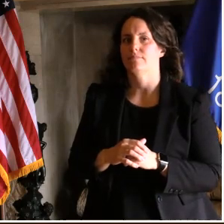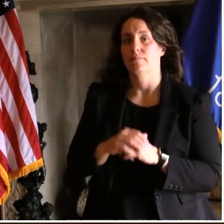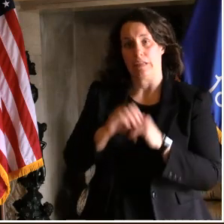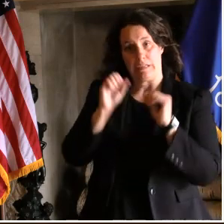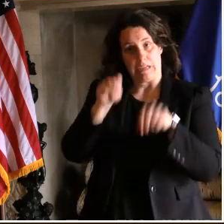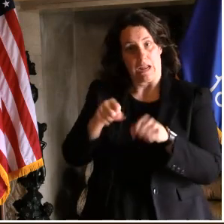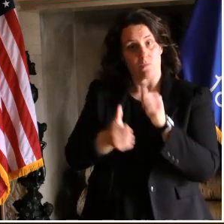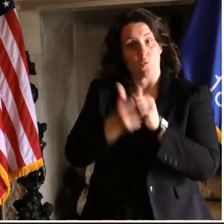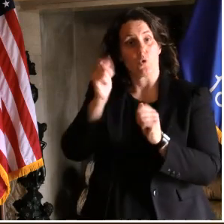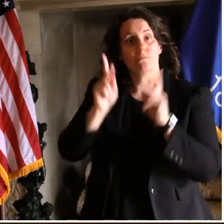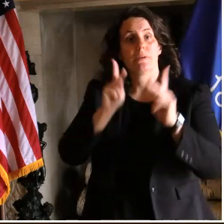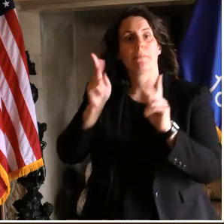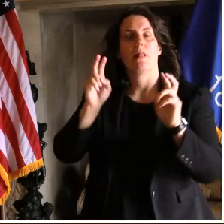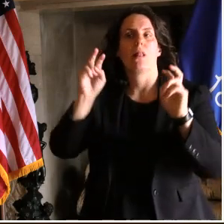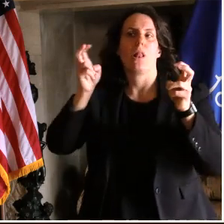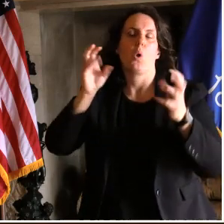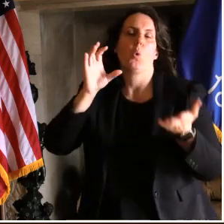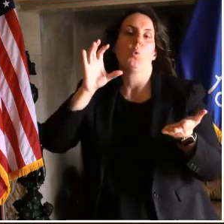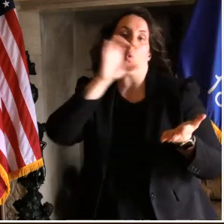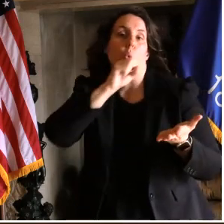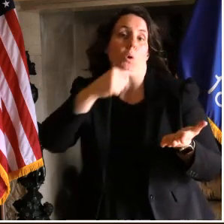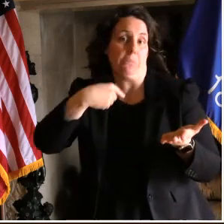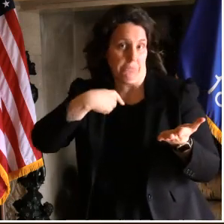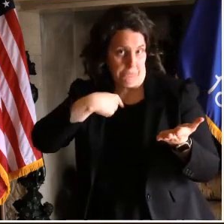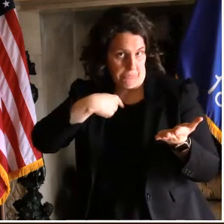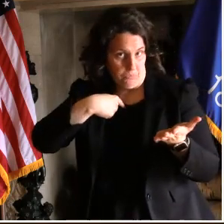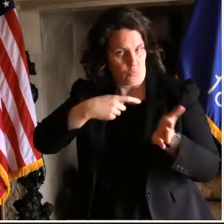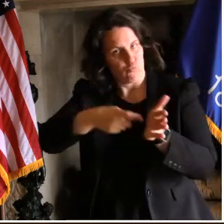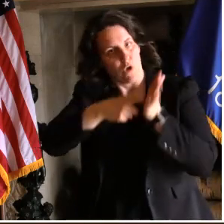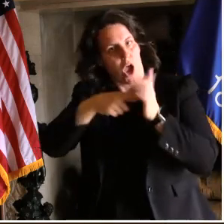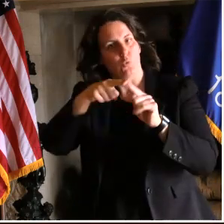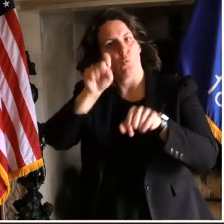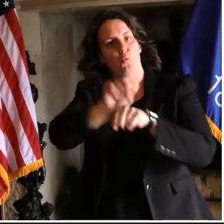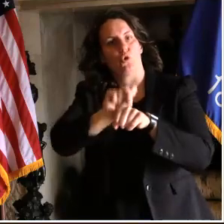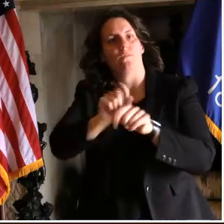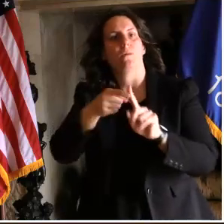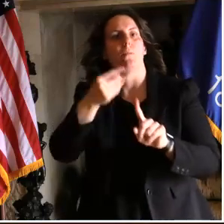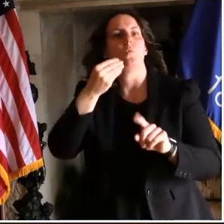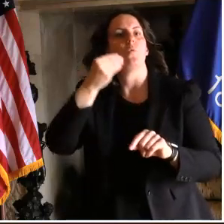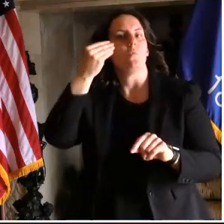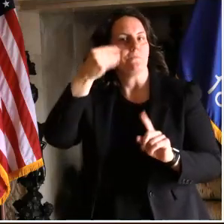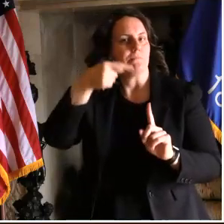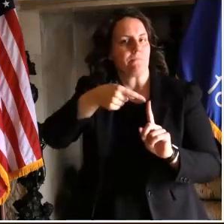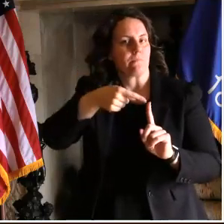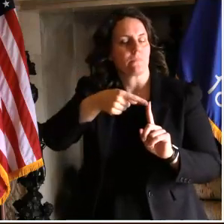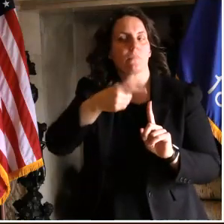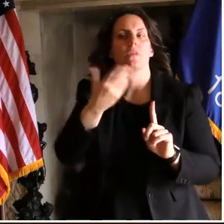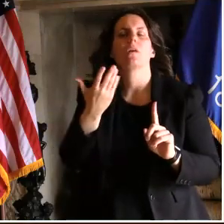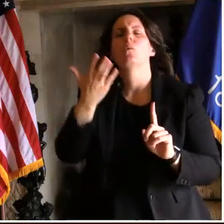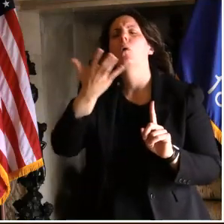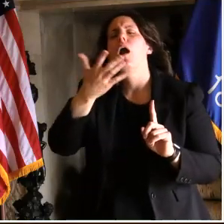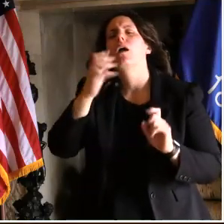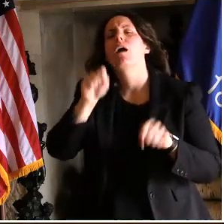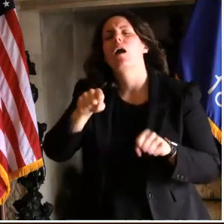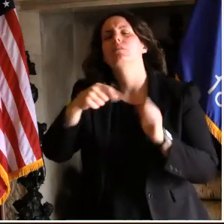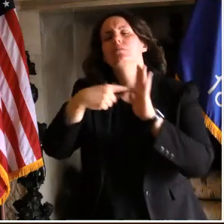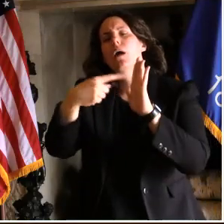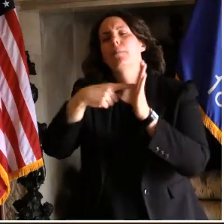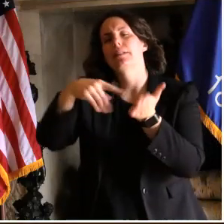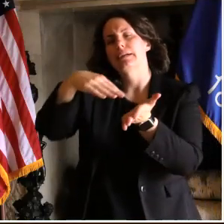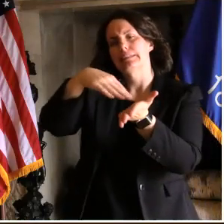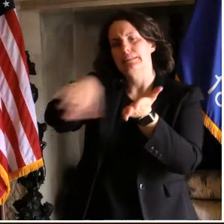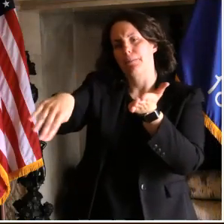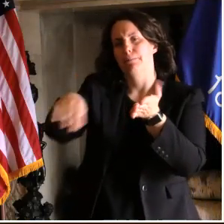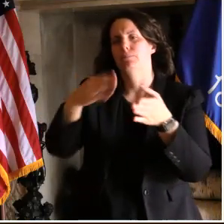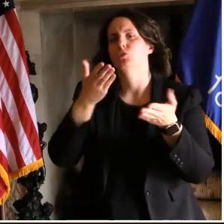And can you give a couple examples of exempt businesses? Well, Hi, go ahead. This is Brian Nelson, doing the governor's chief